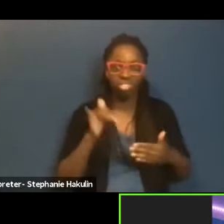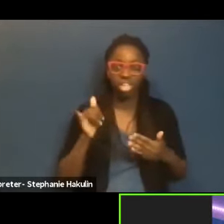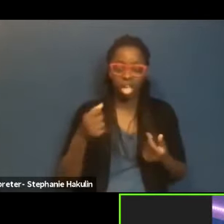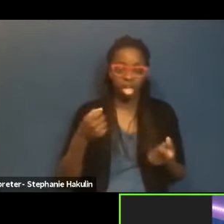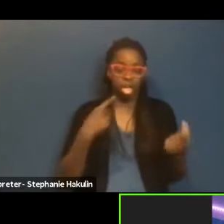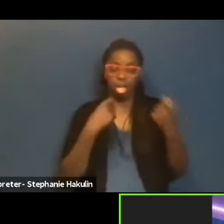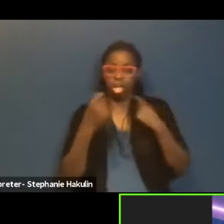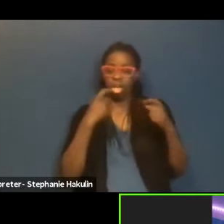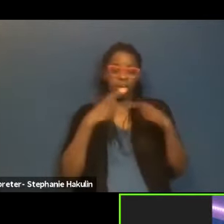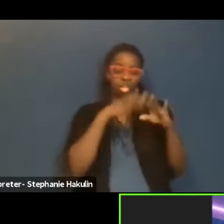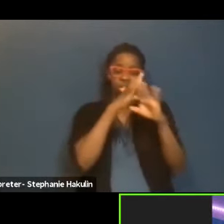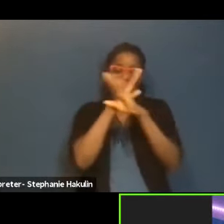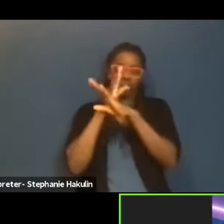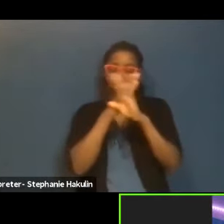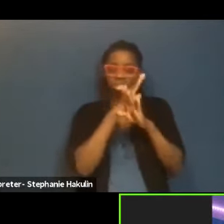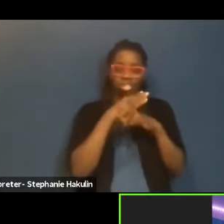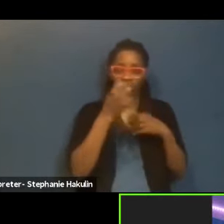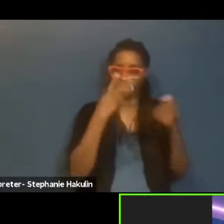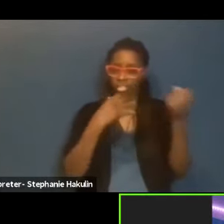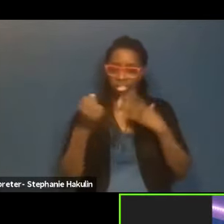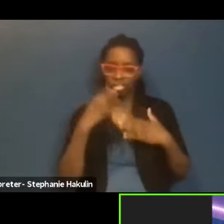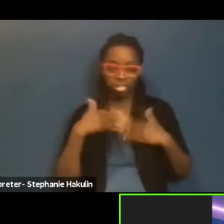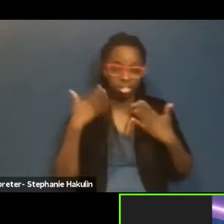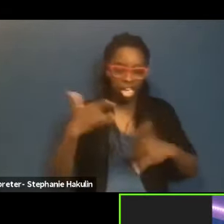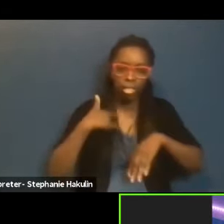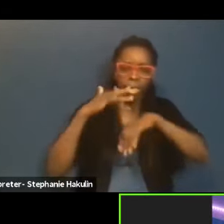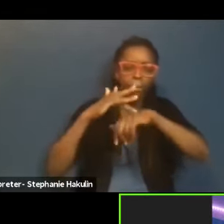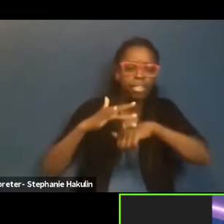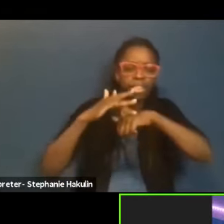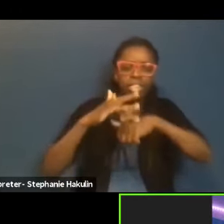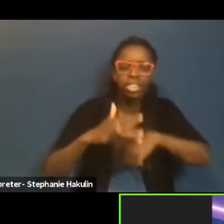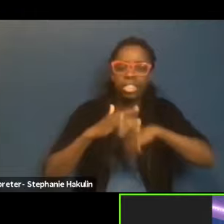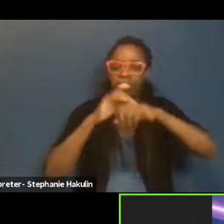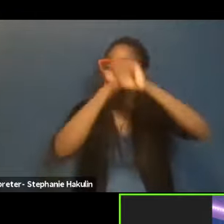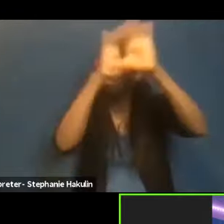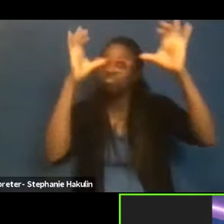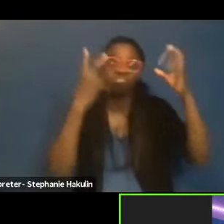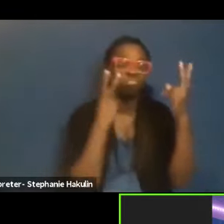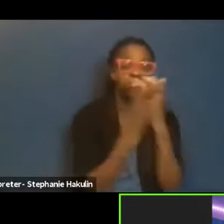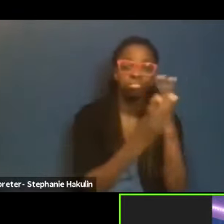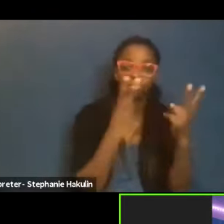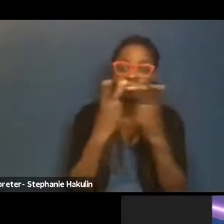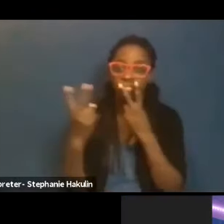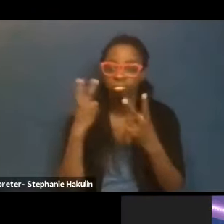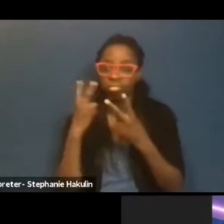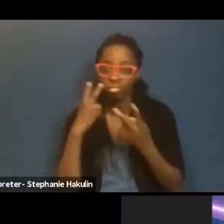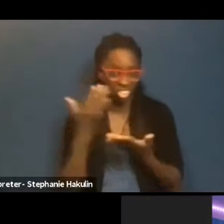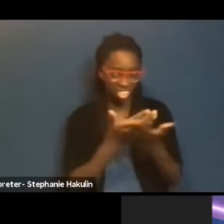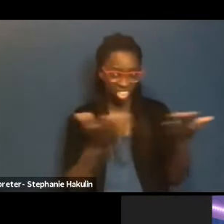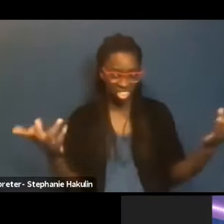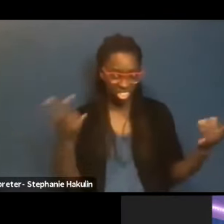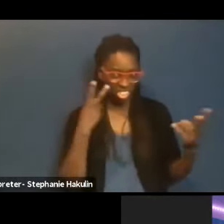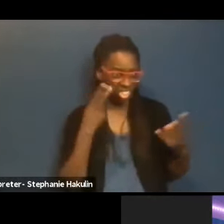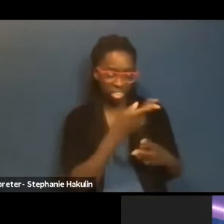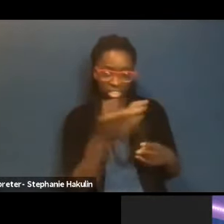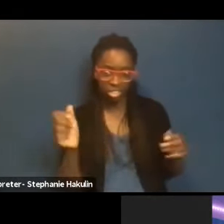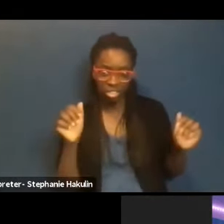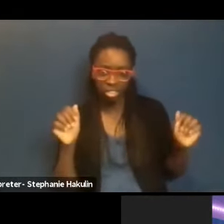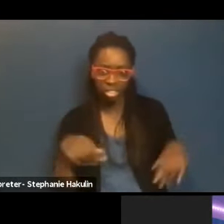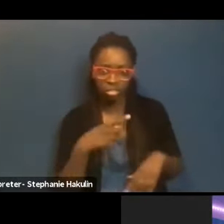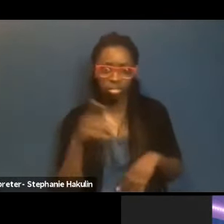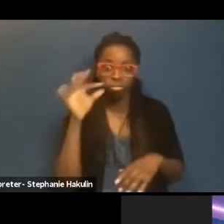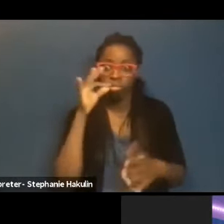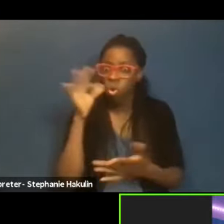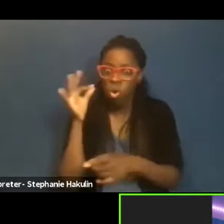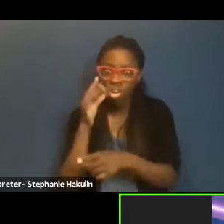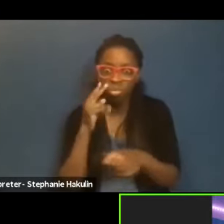still obsessing. Real depiction, I'm birthing pain, would you listen? It's Judas and Mary's in the system, marijuana, convictions, illusions. Bucket of water for